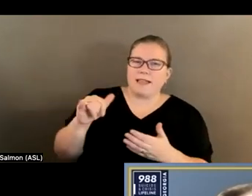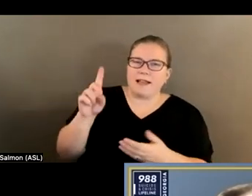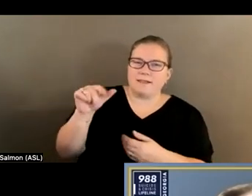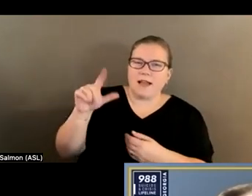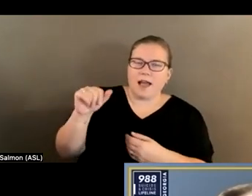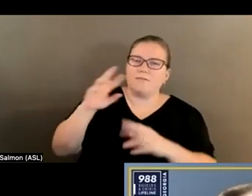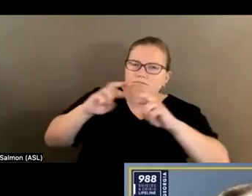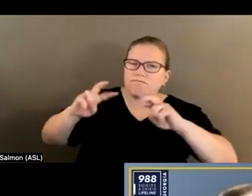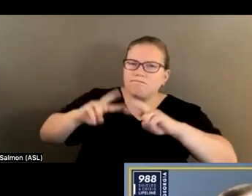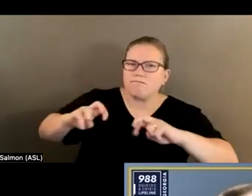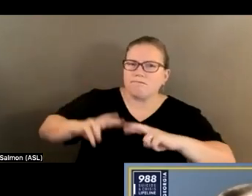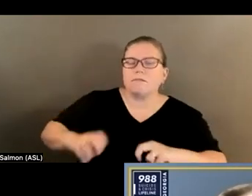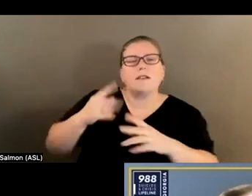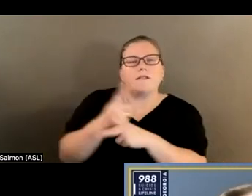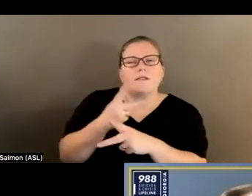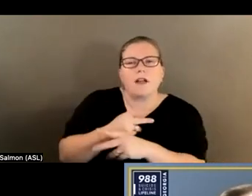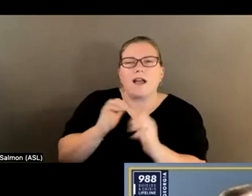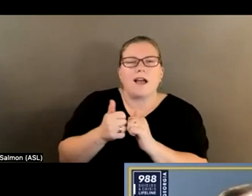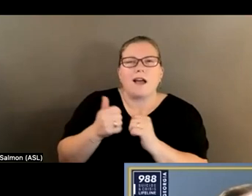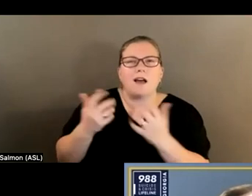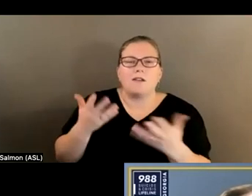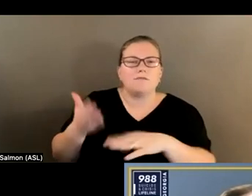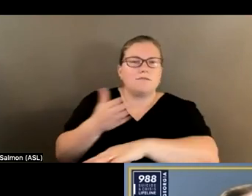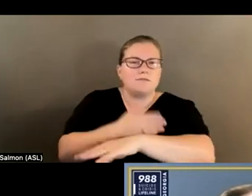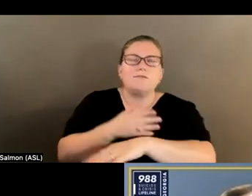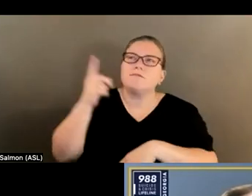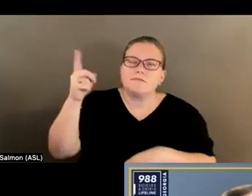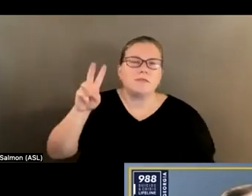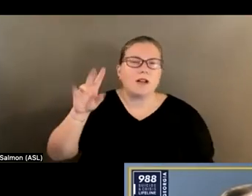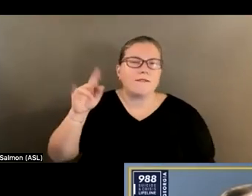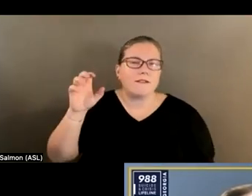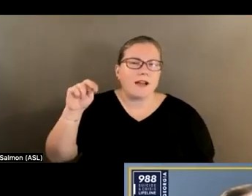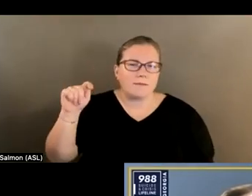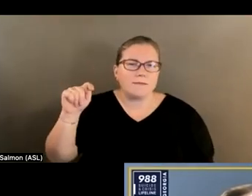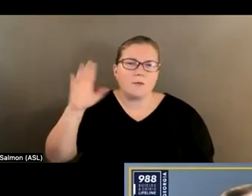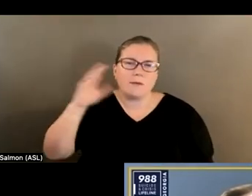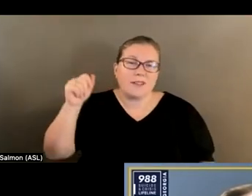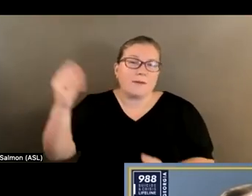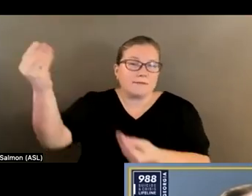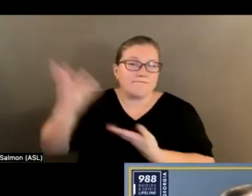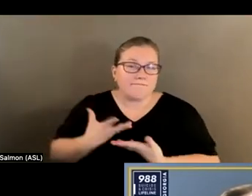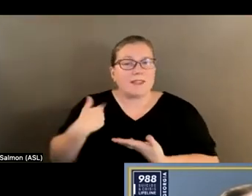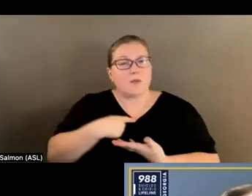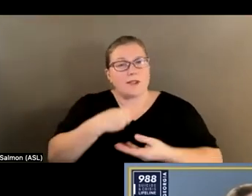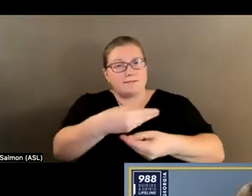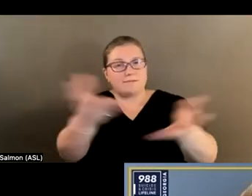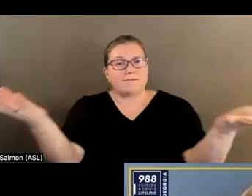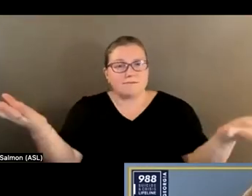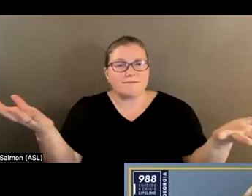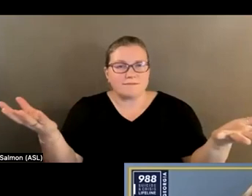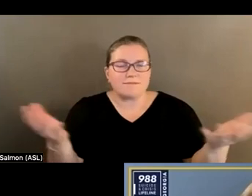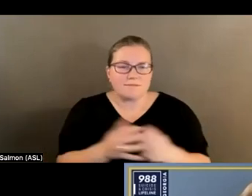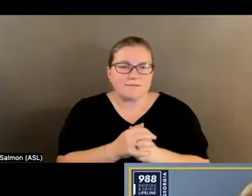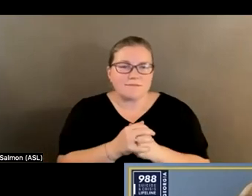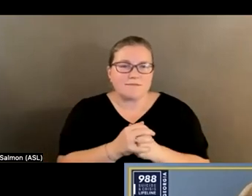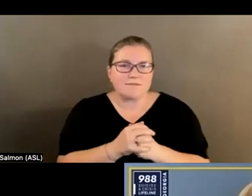and information in our partnership with Vibrant, and to bring it back to all of you who have such a great interest in that